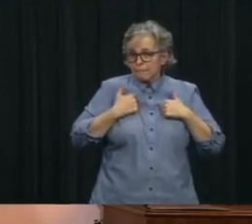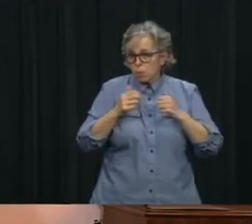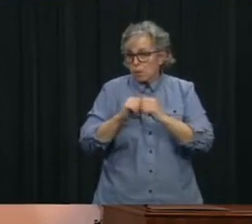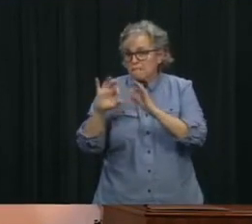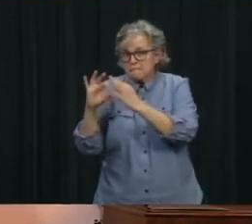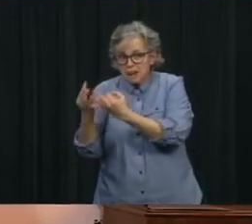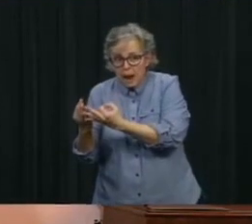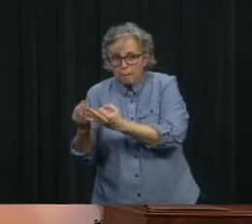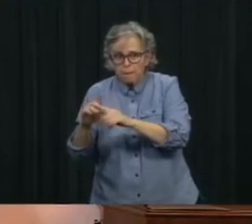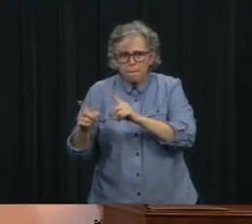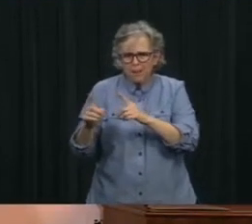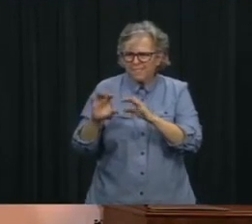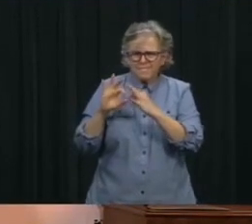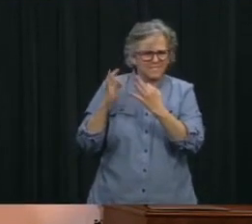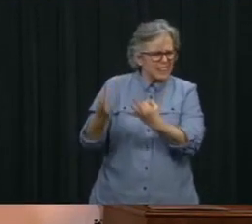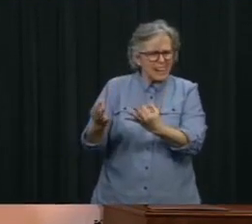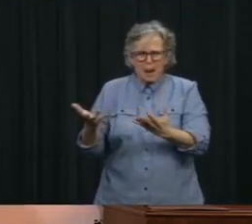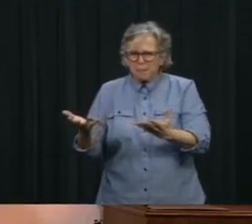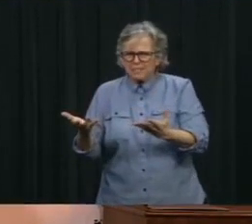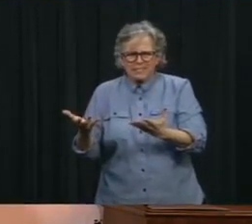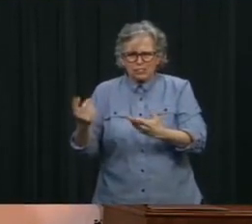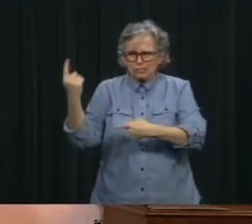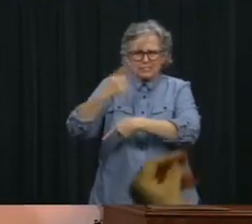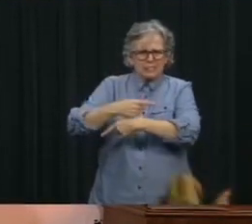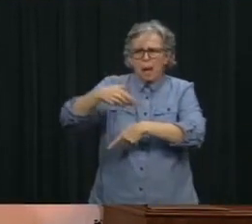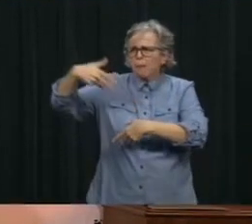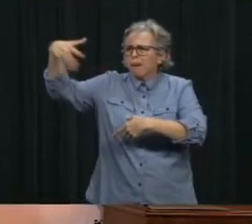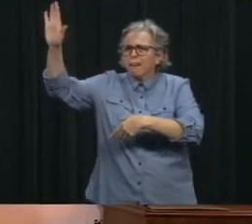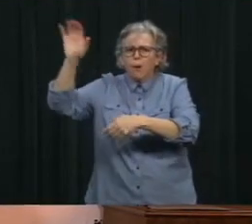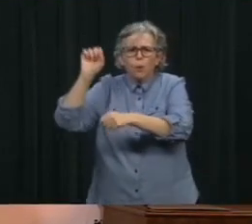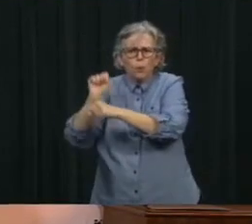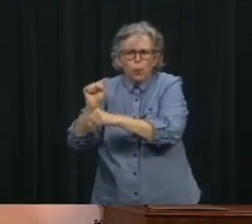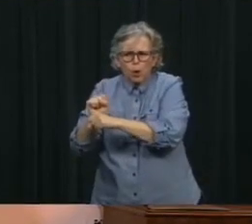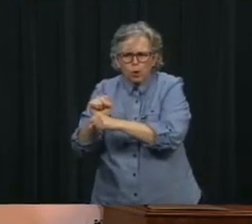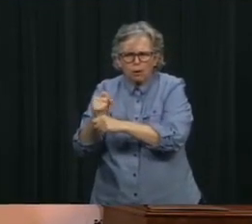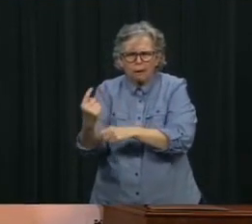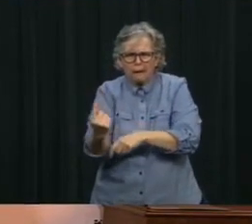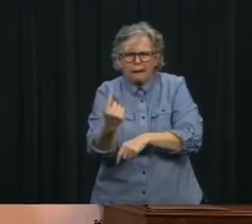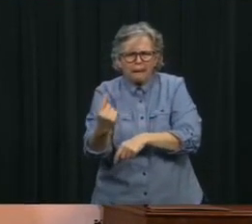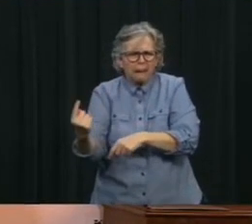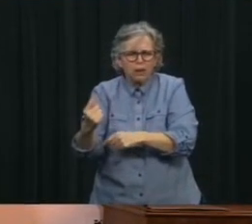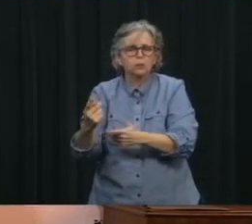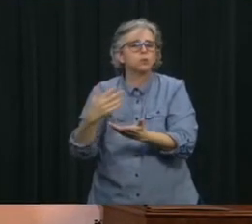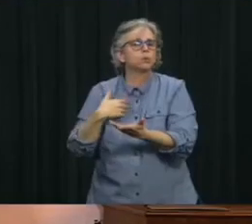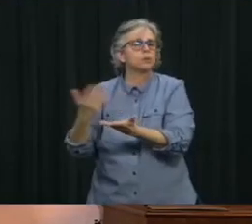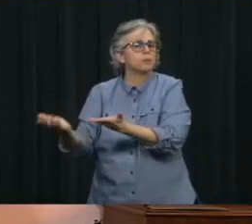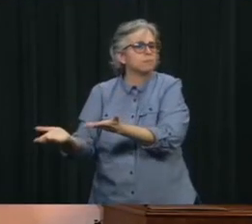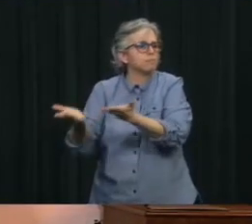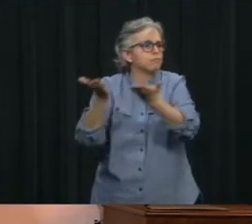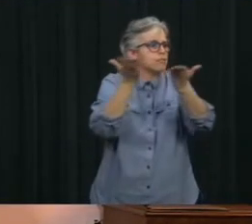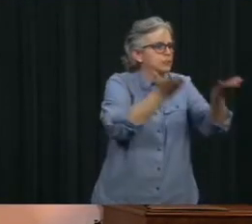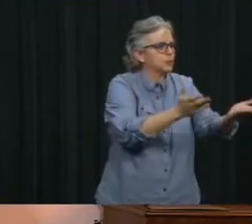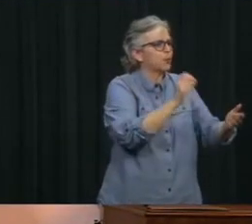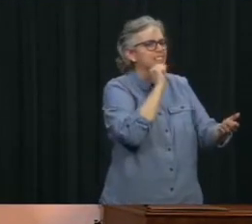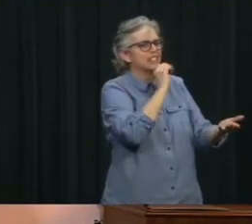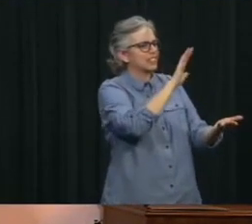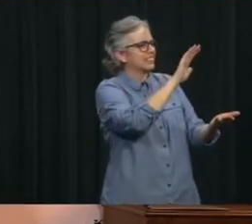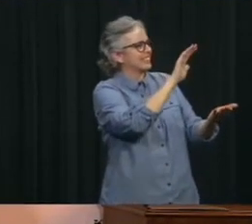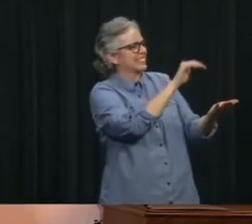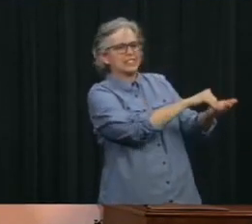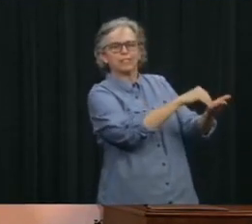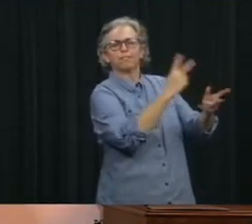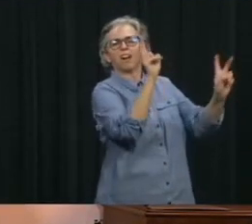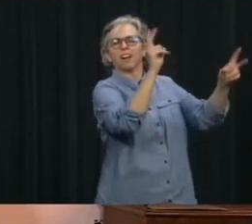are gone during the day working. And this provides assistance for the seniors and assistance for those family members. Again,